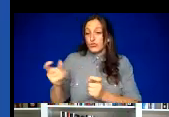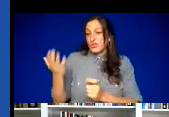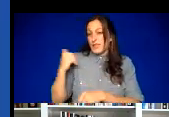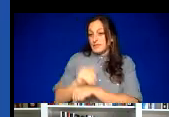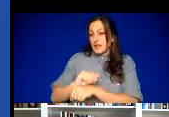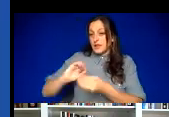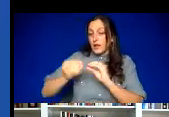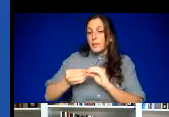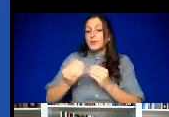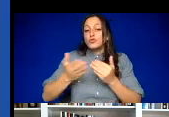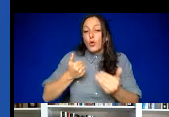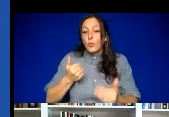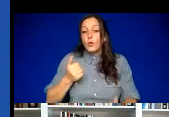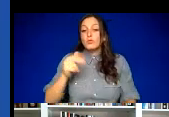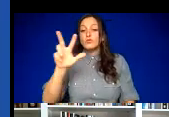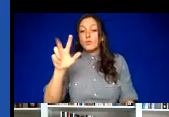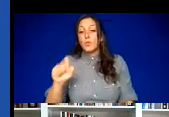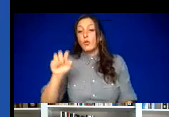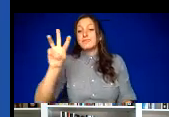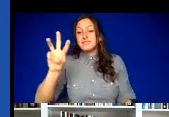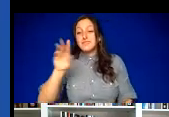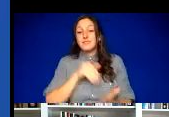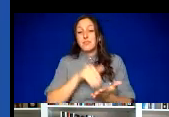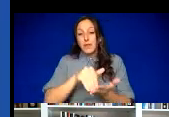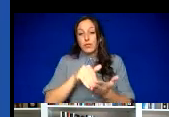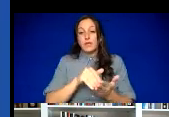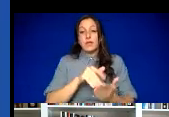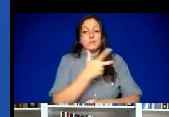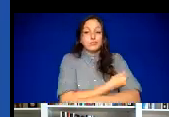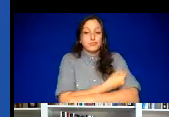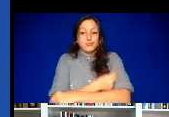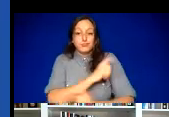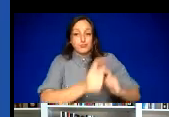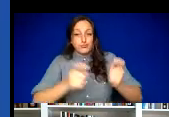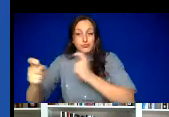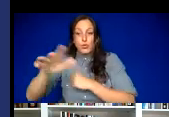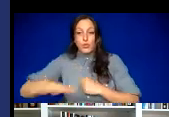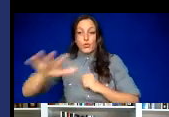3.6 million doses administered. Next slide, please.